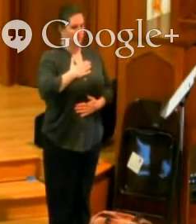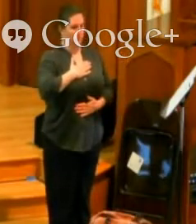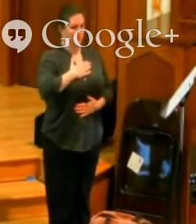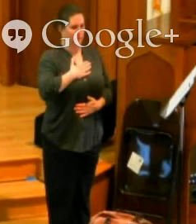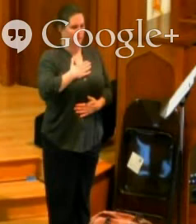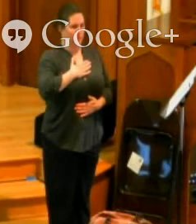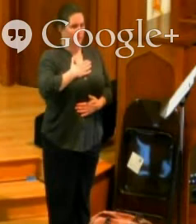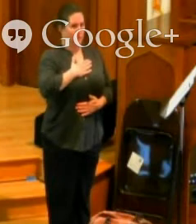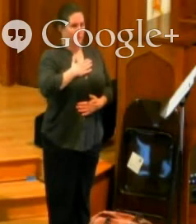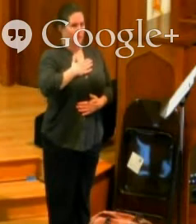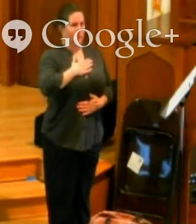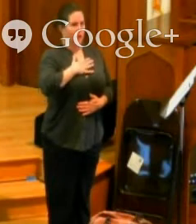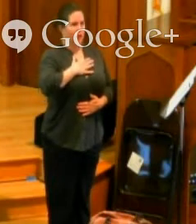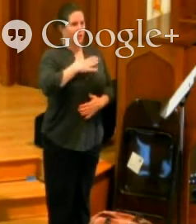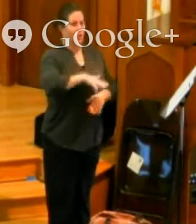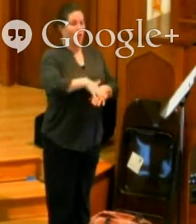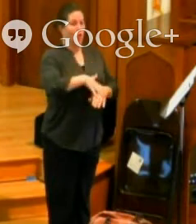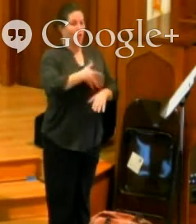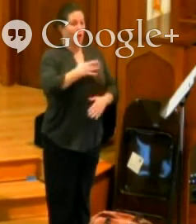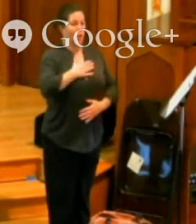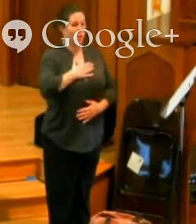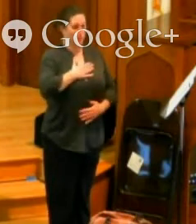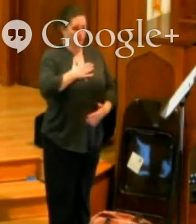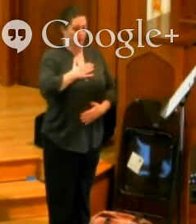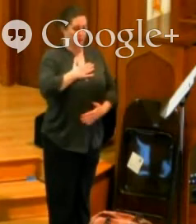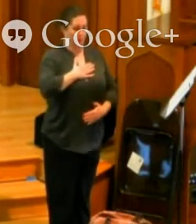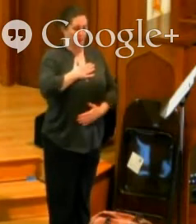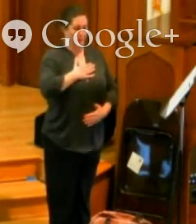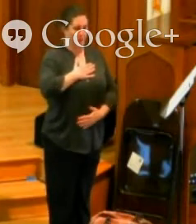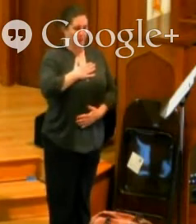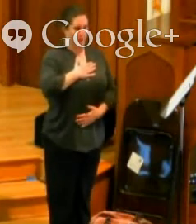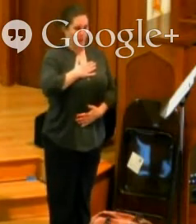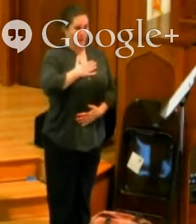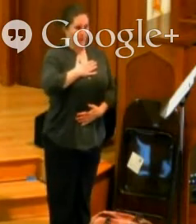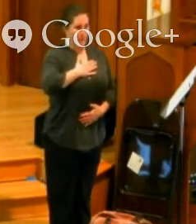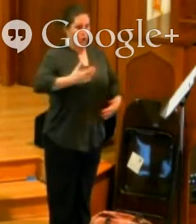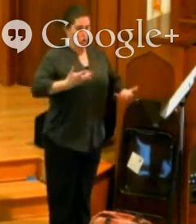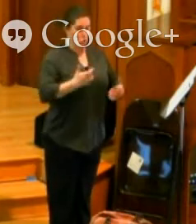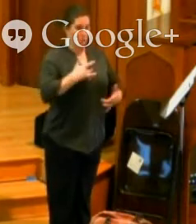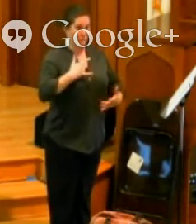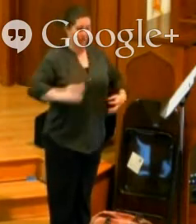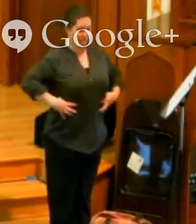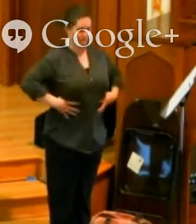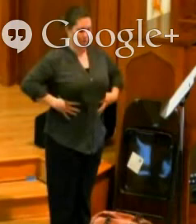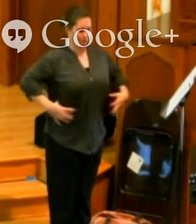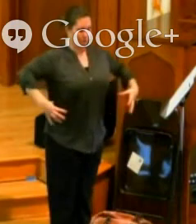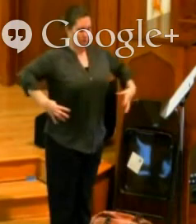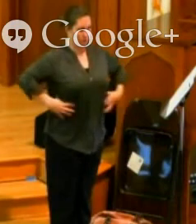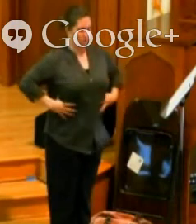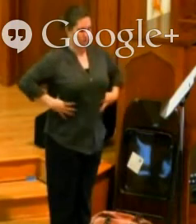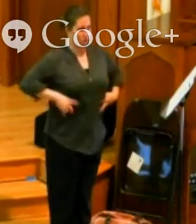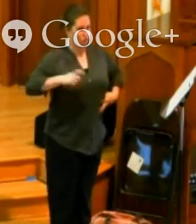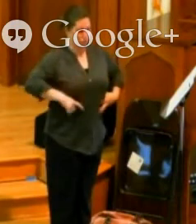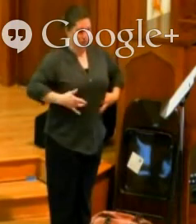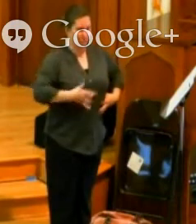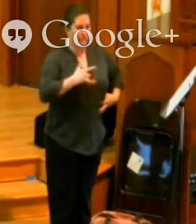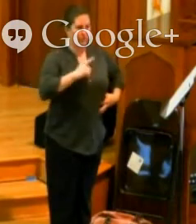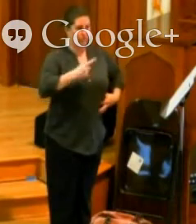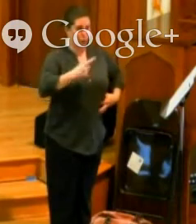in slowly. You want to breathe at the bottom. You want to feel your ribs expanding before the upper